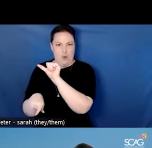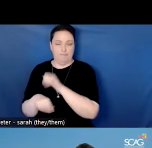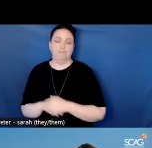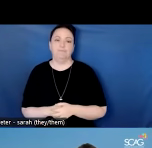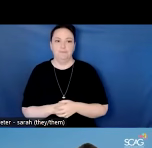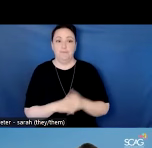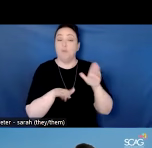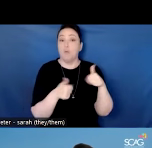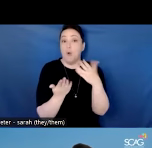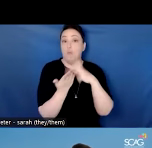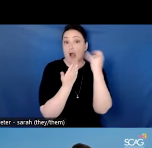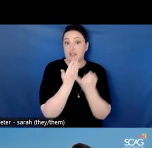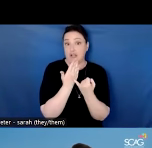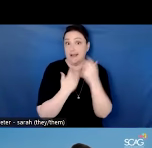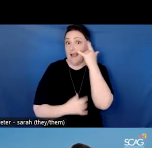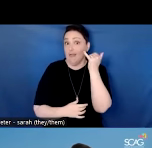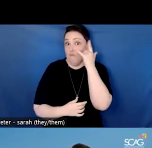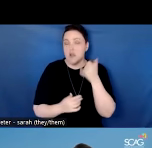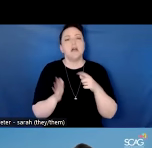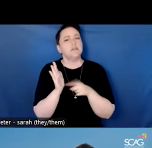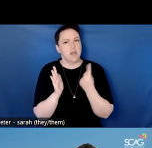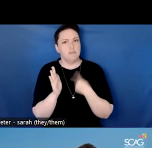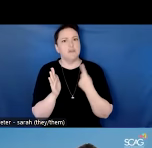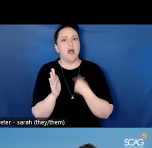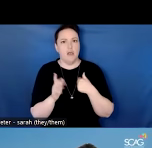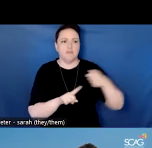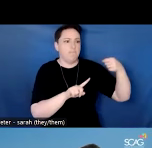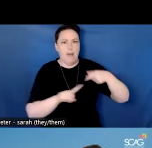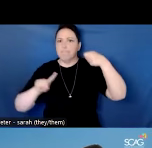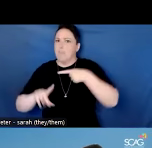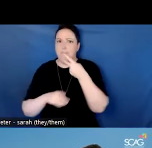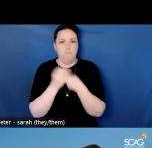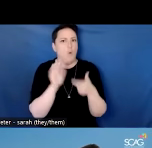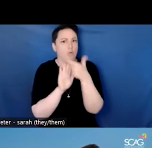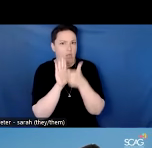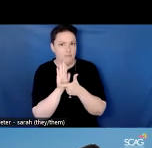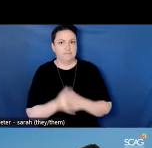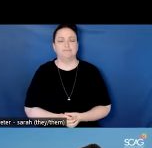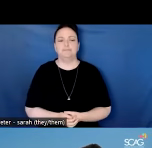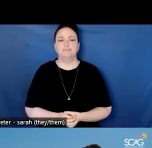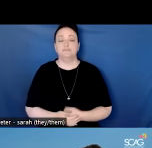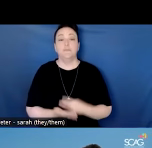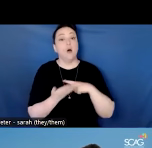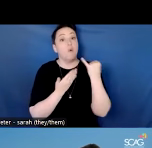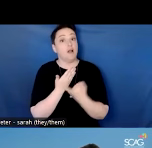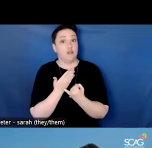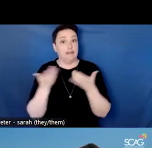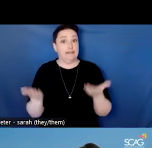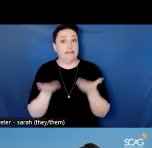in California can sometimes trigger both CEQA and the NEPA. When a project in California is carried